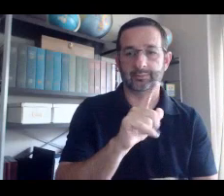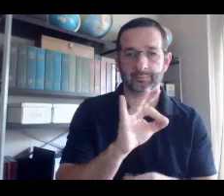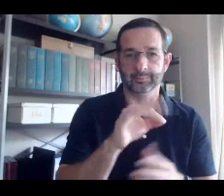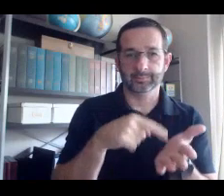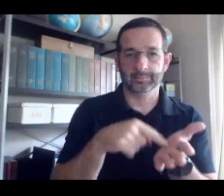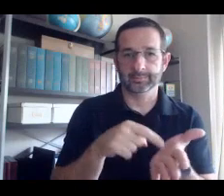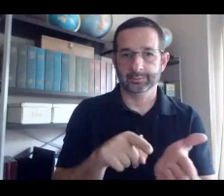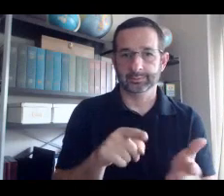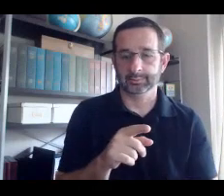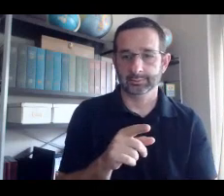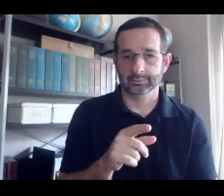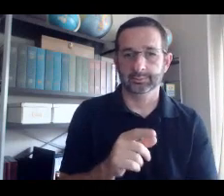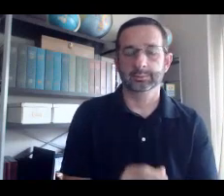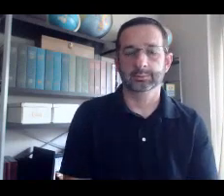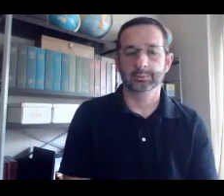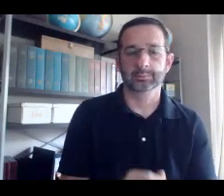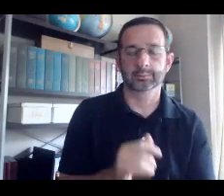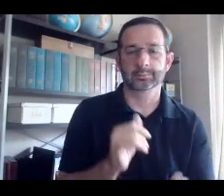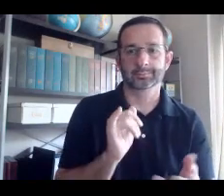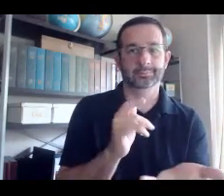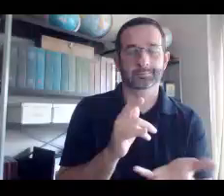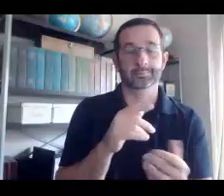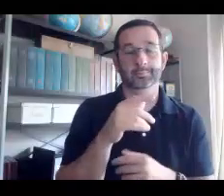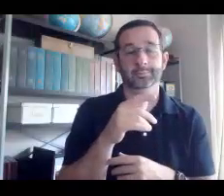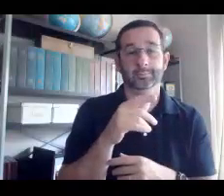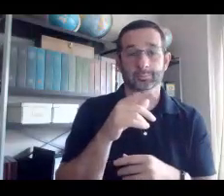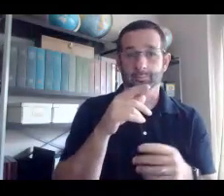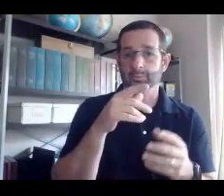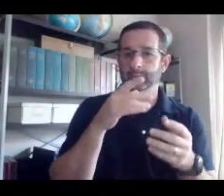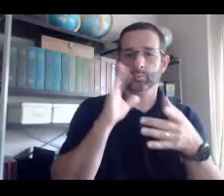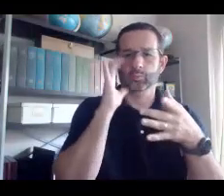to PSLF payments.